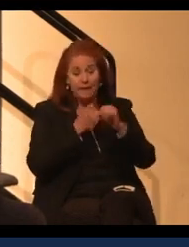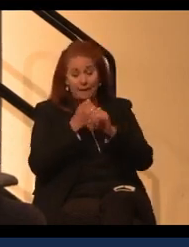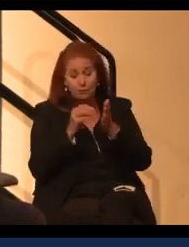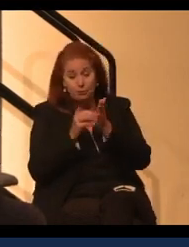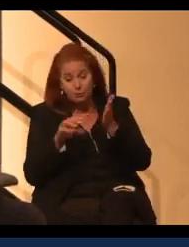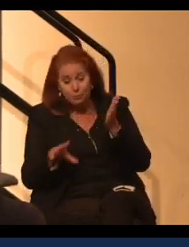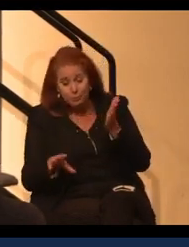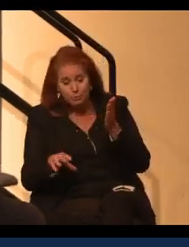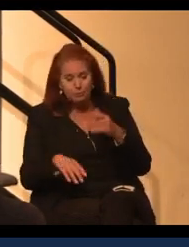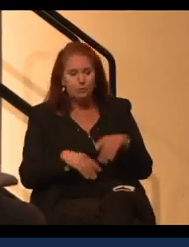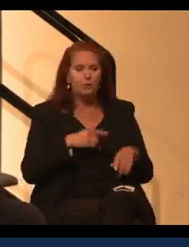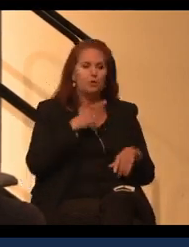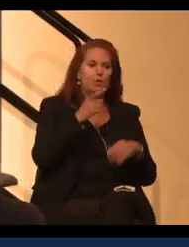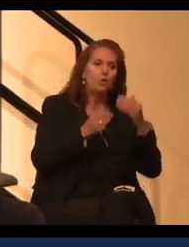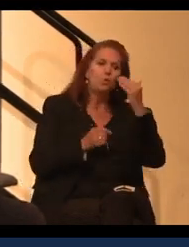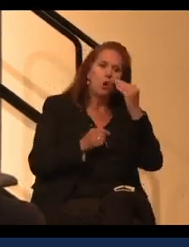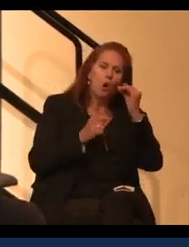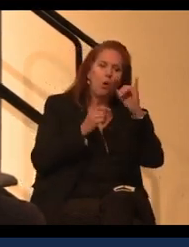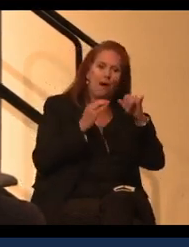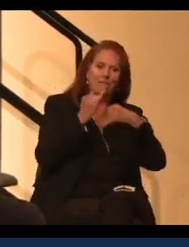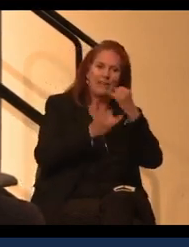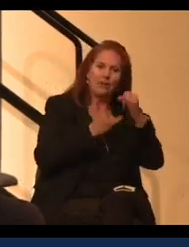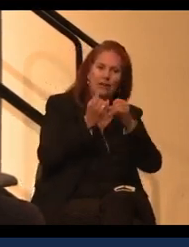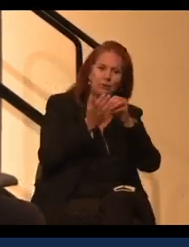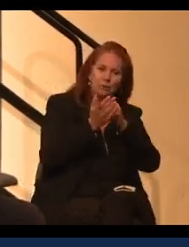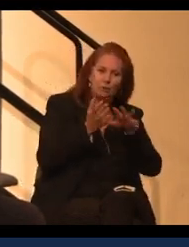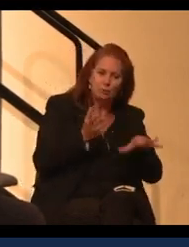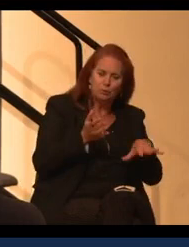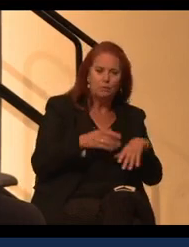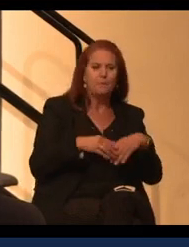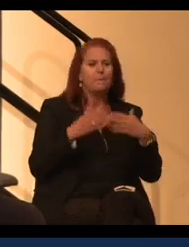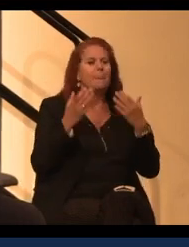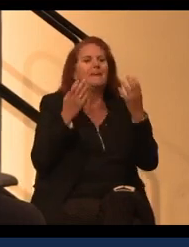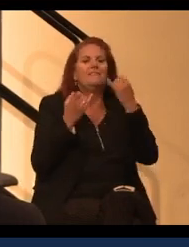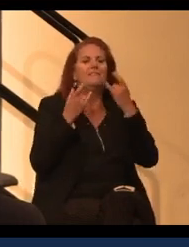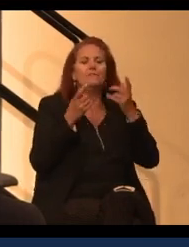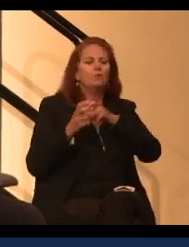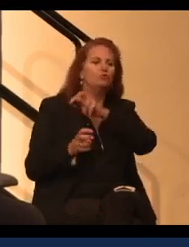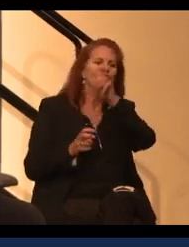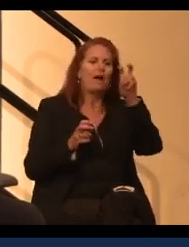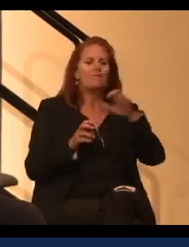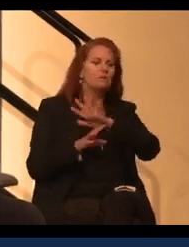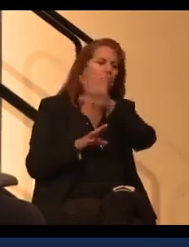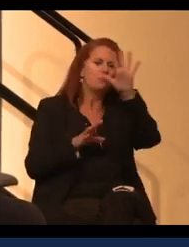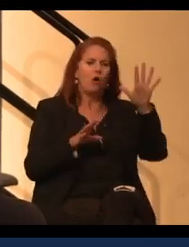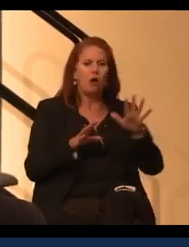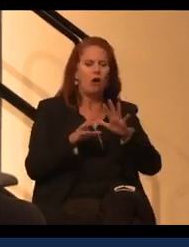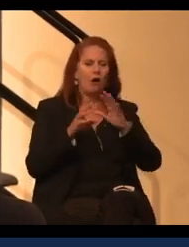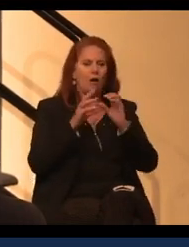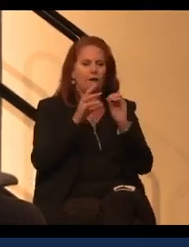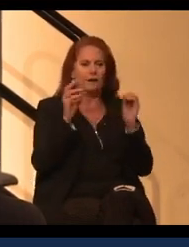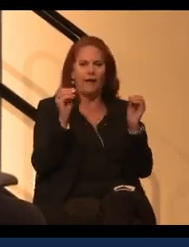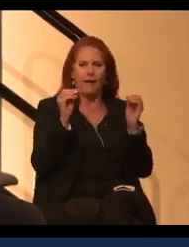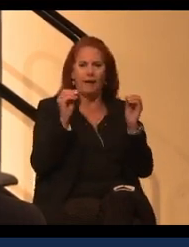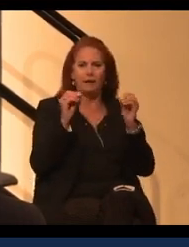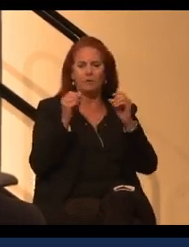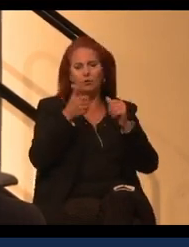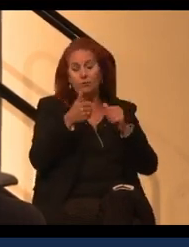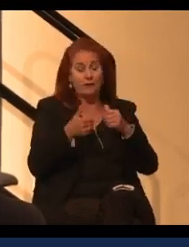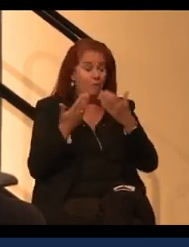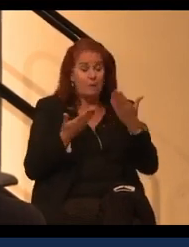student, whether you know of an international student, whether even if you've traveled abroad or you yourself are an